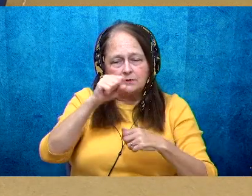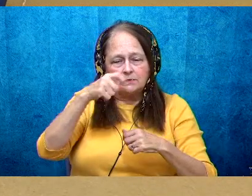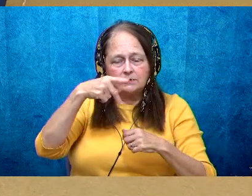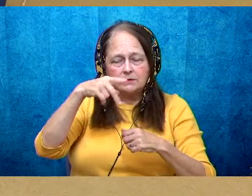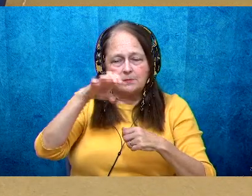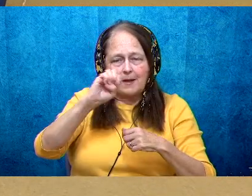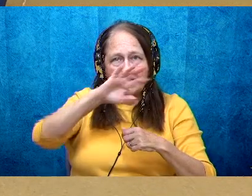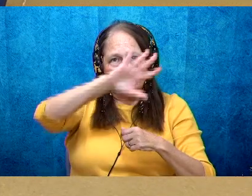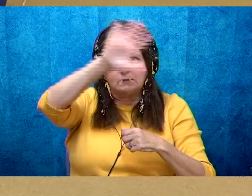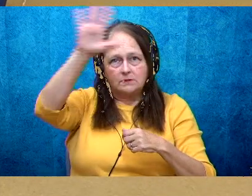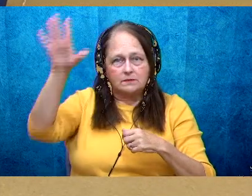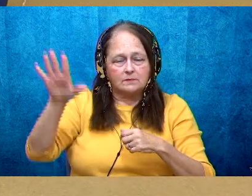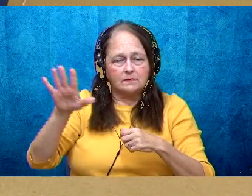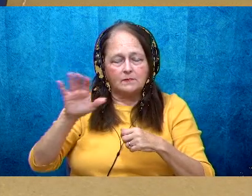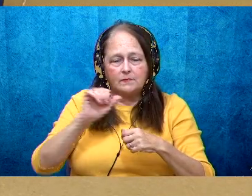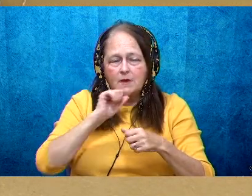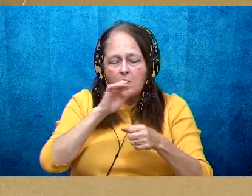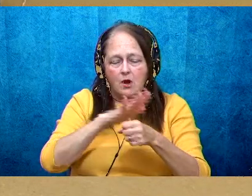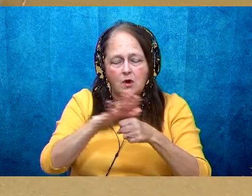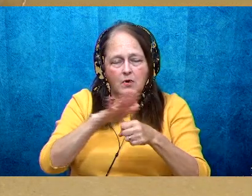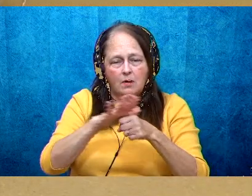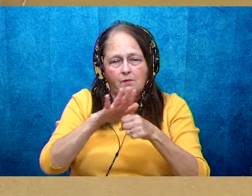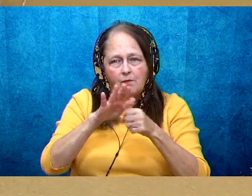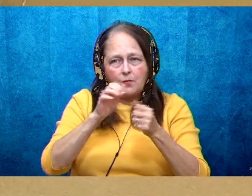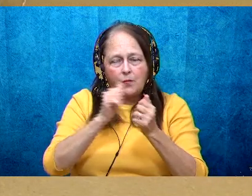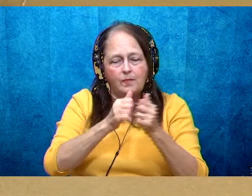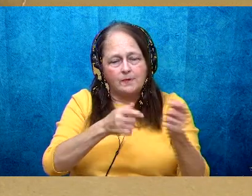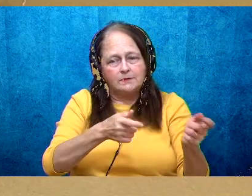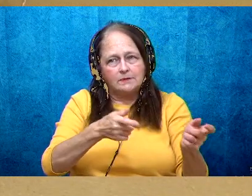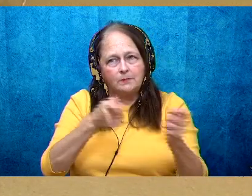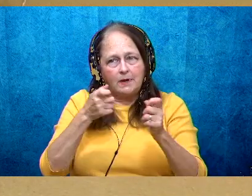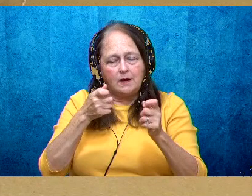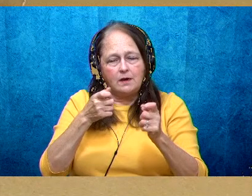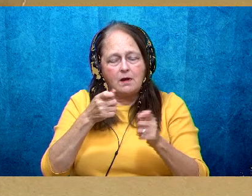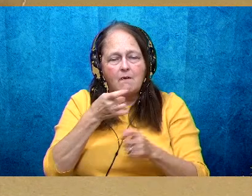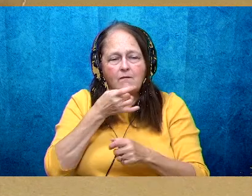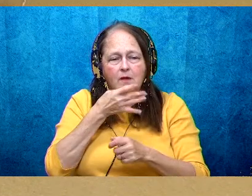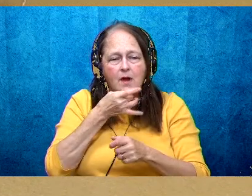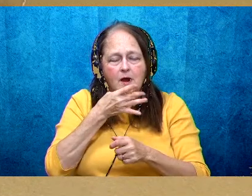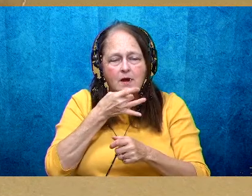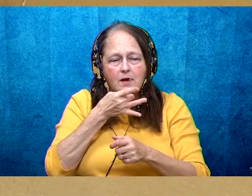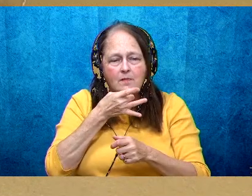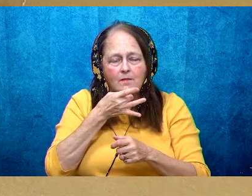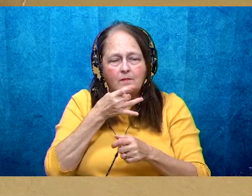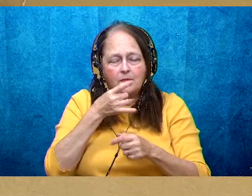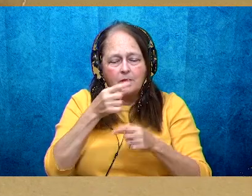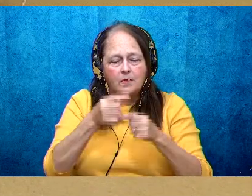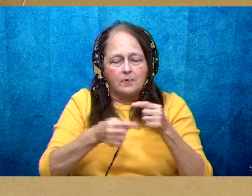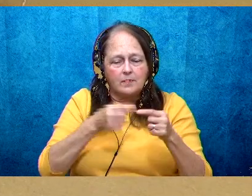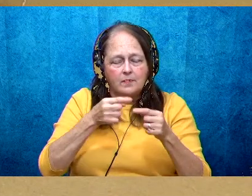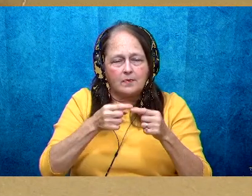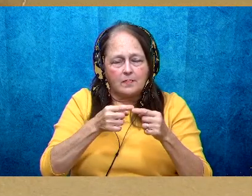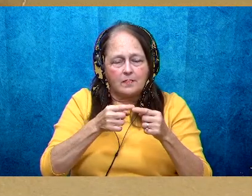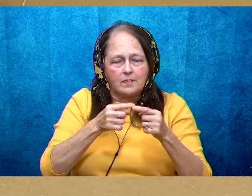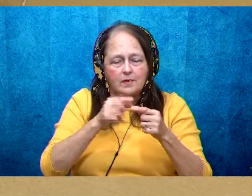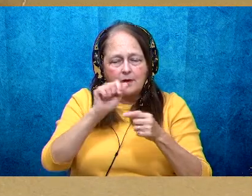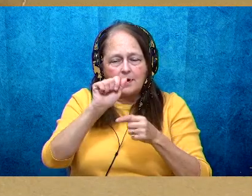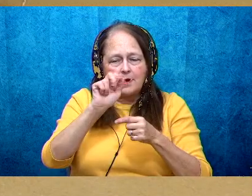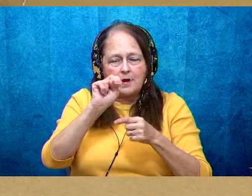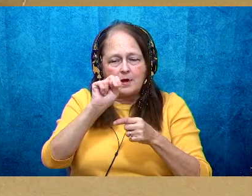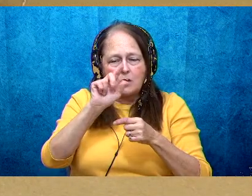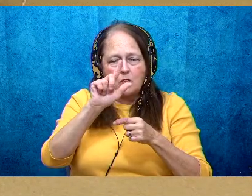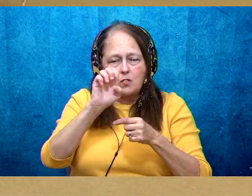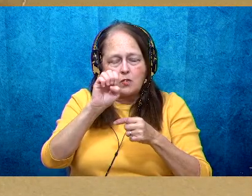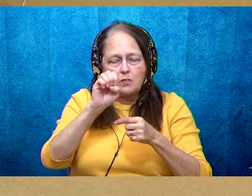that's not enough distance to matter with the speed of light. It's not about distance. It's about the angle at which the